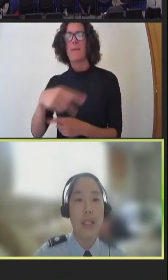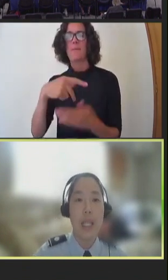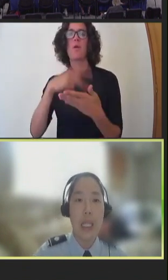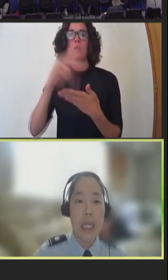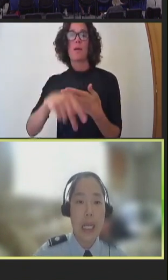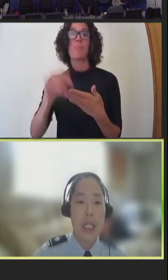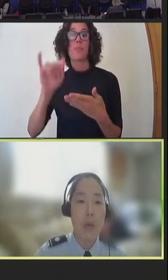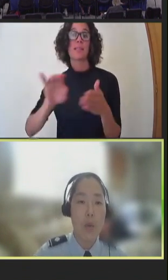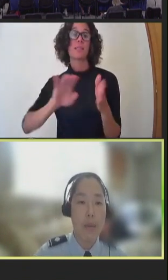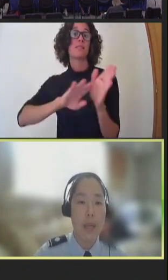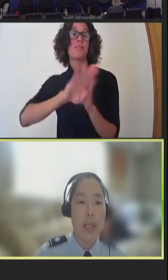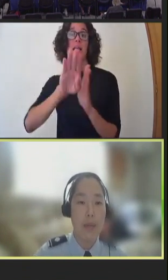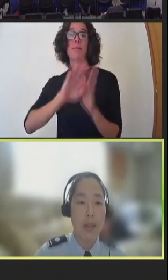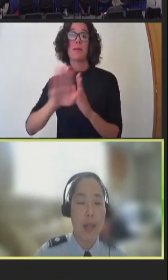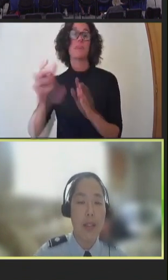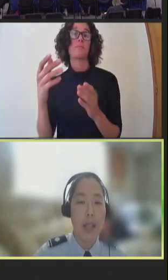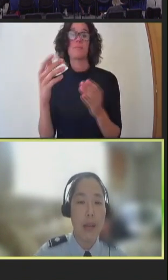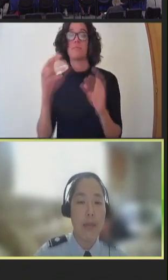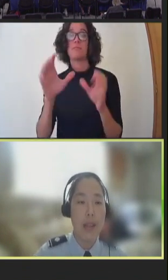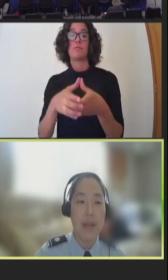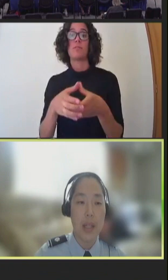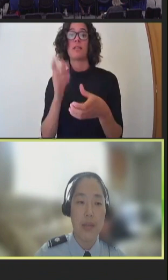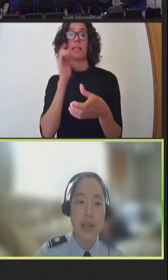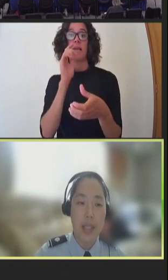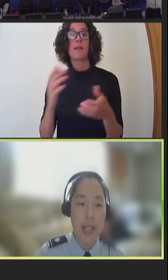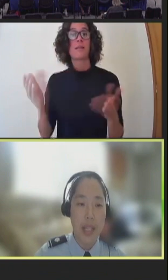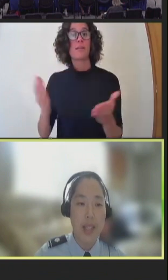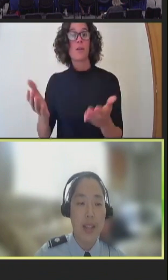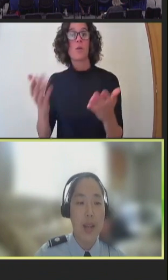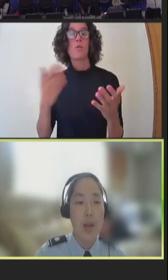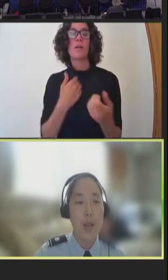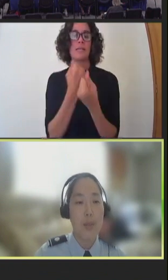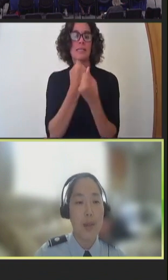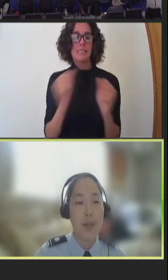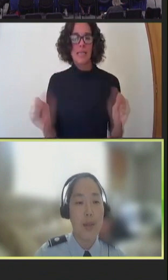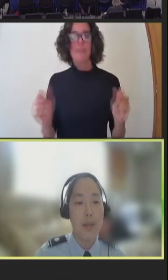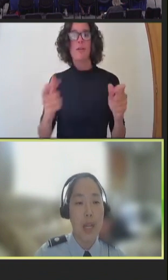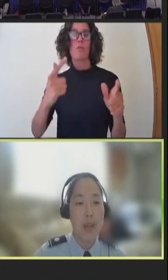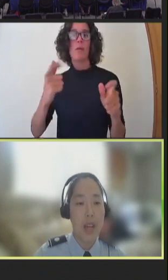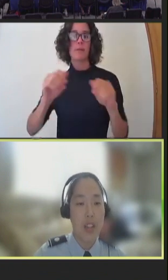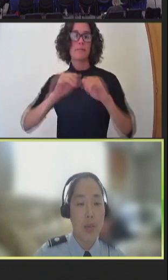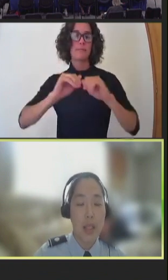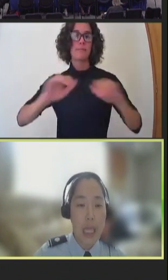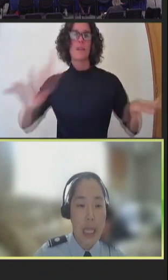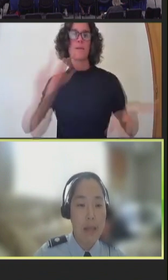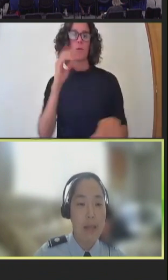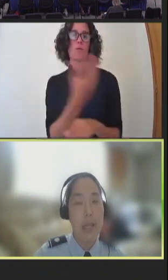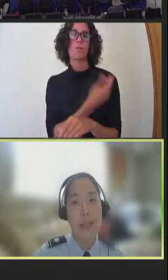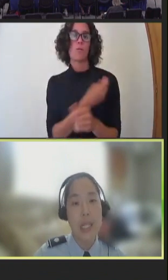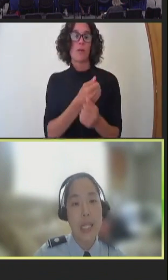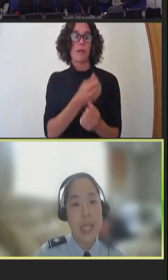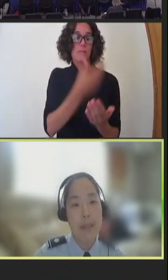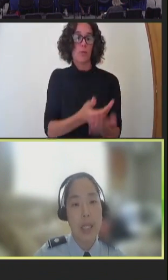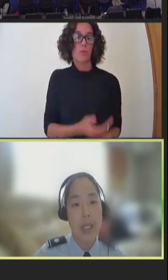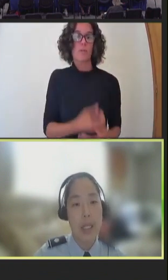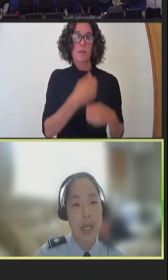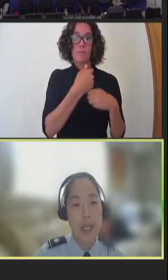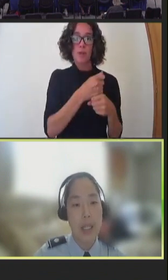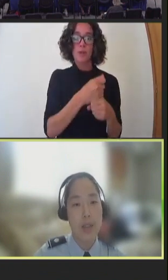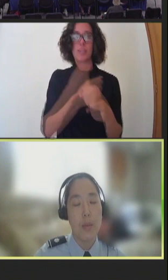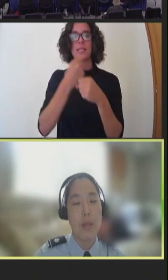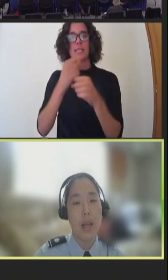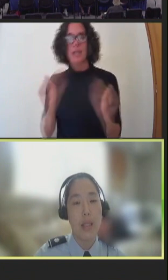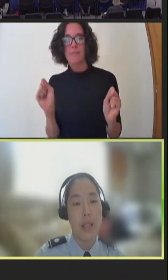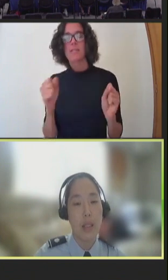that facilitates rapid delivery of safe and effective vaccines with proven manufacturability, safety, and efficacy